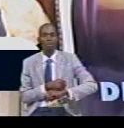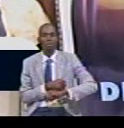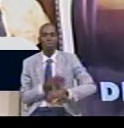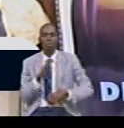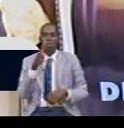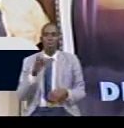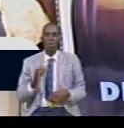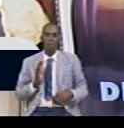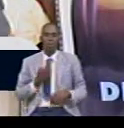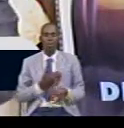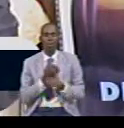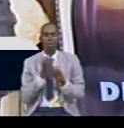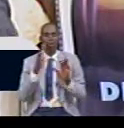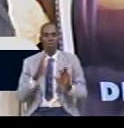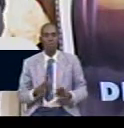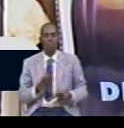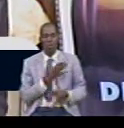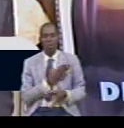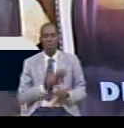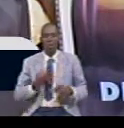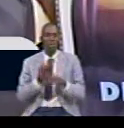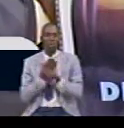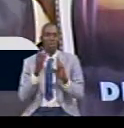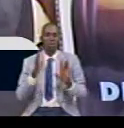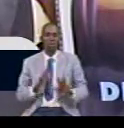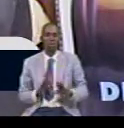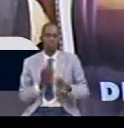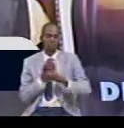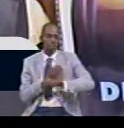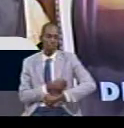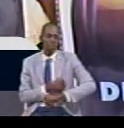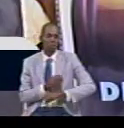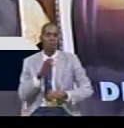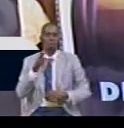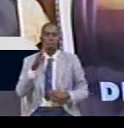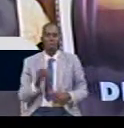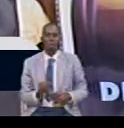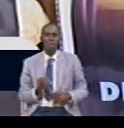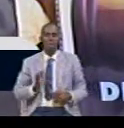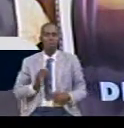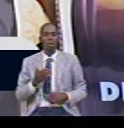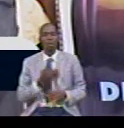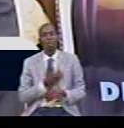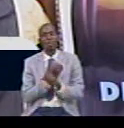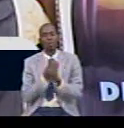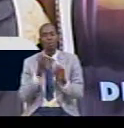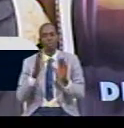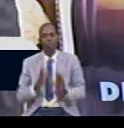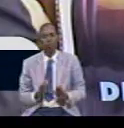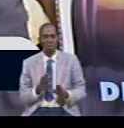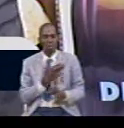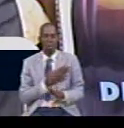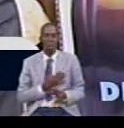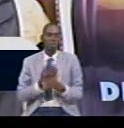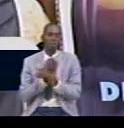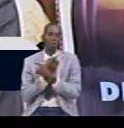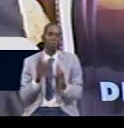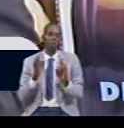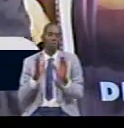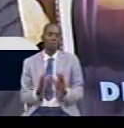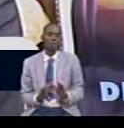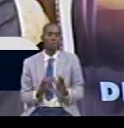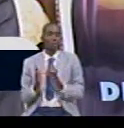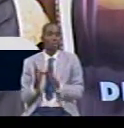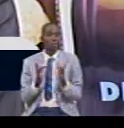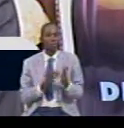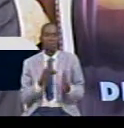our Savior and Deliverer. Protection by our Savior and Deliverer. Jesus